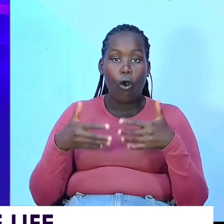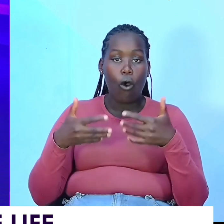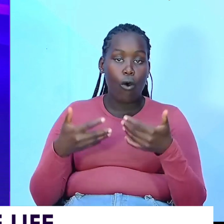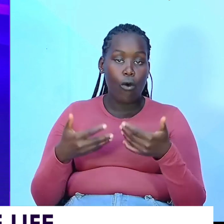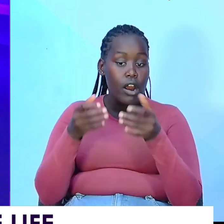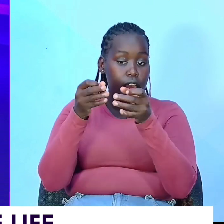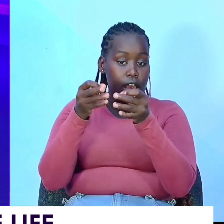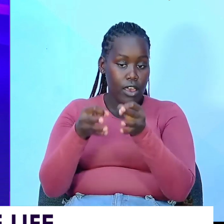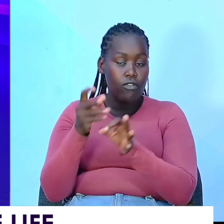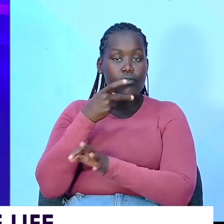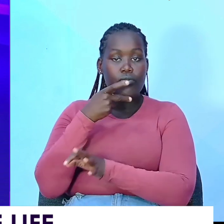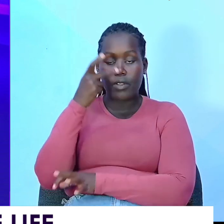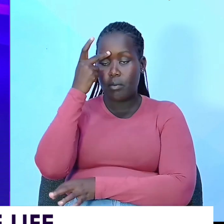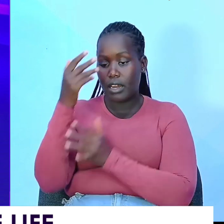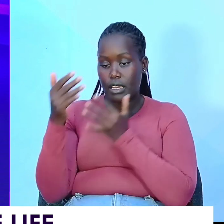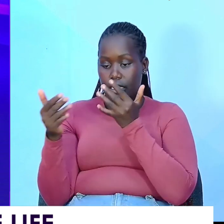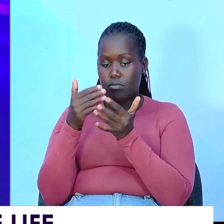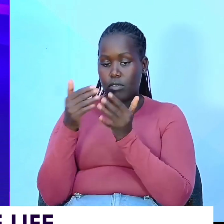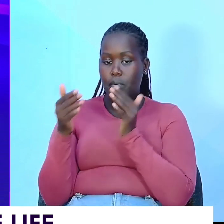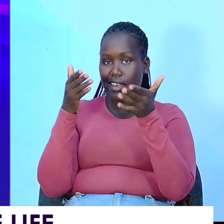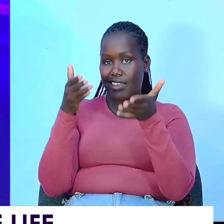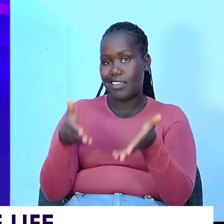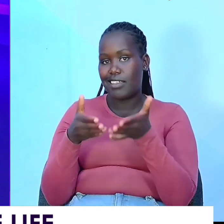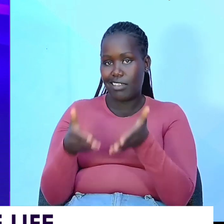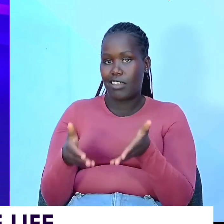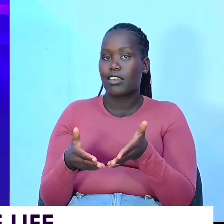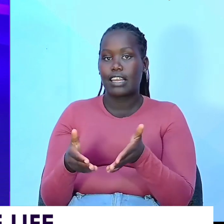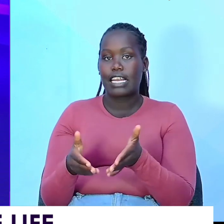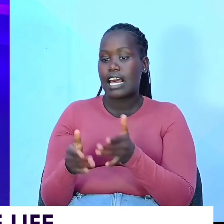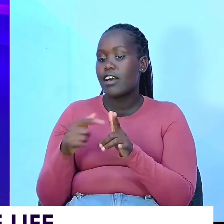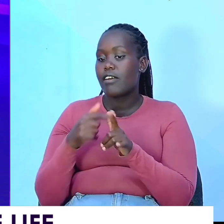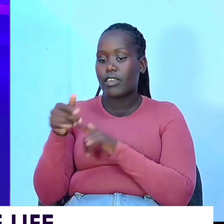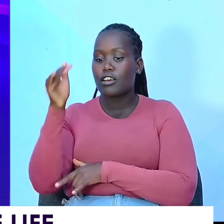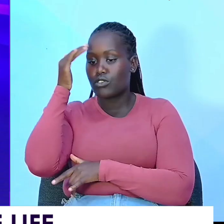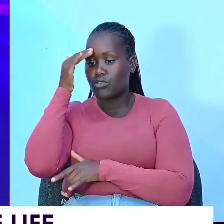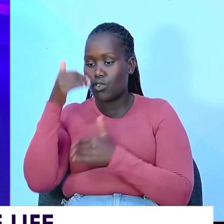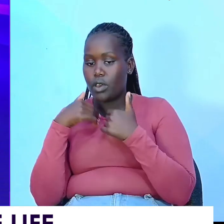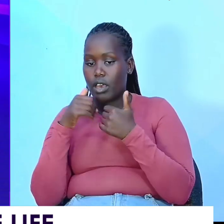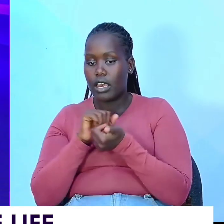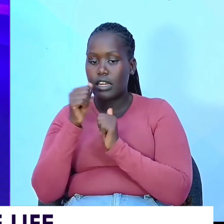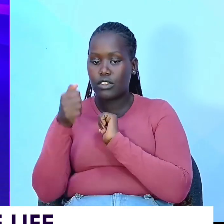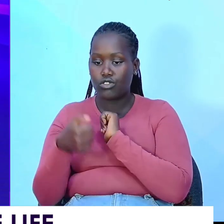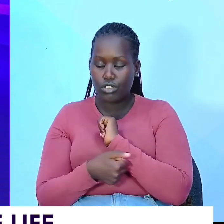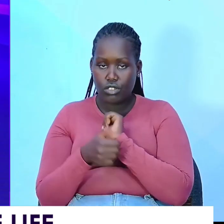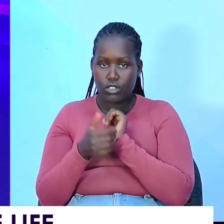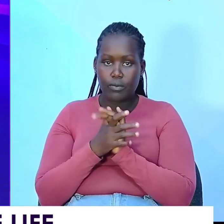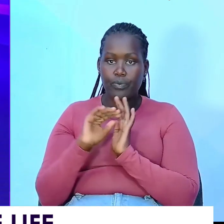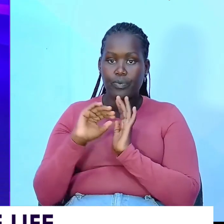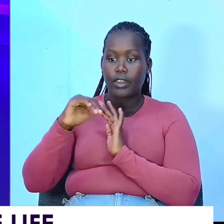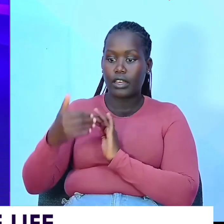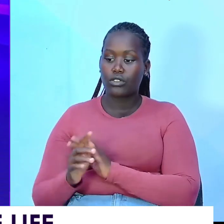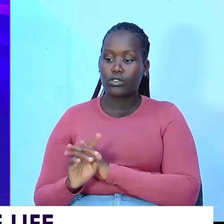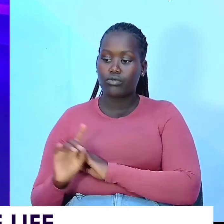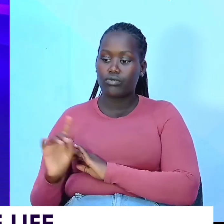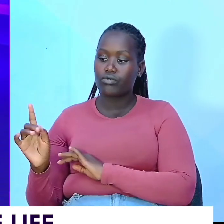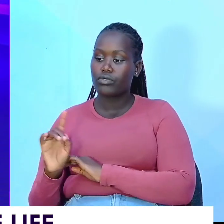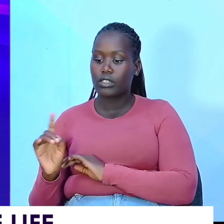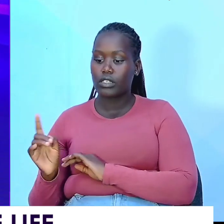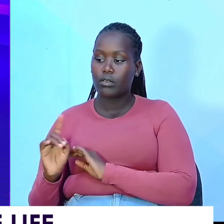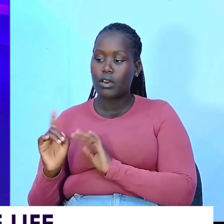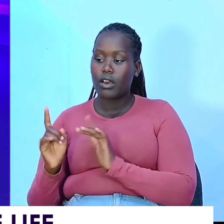If the parents maybe were not present enough to notice that there was a change. Have you ever been in the city, Nairobi, and you